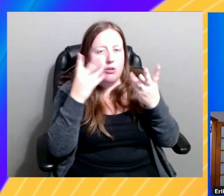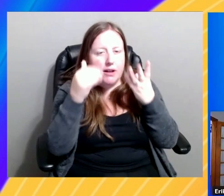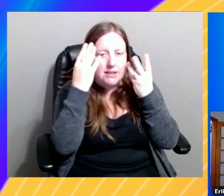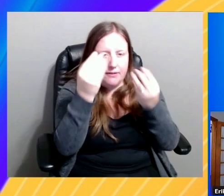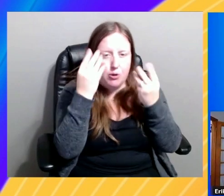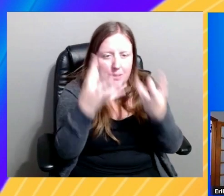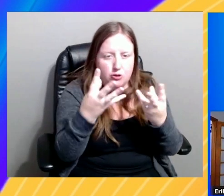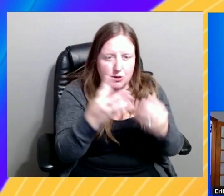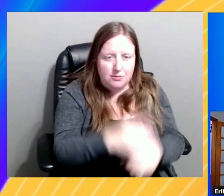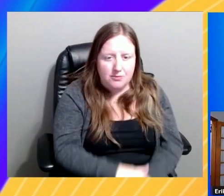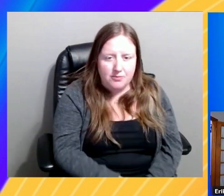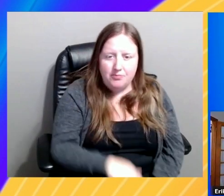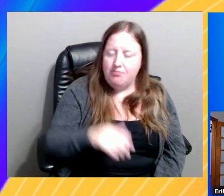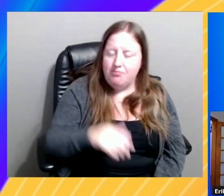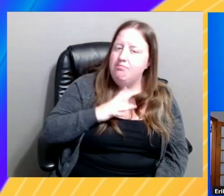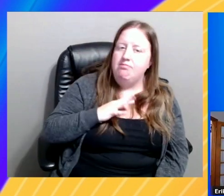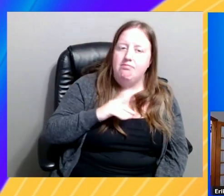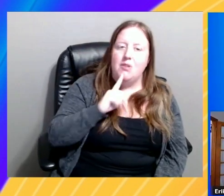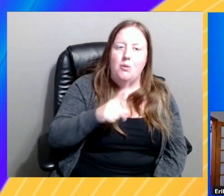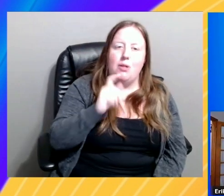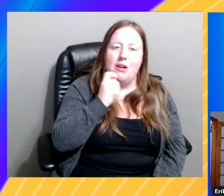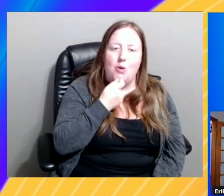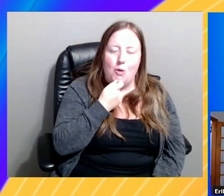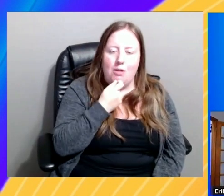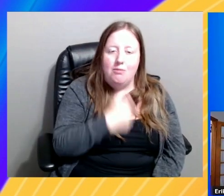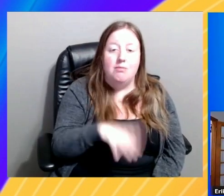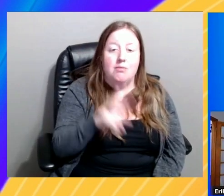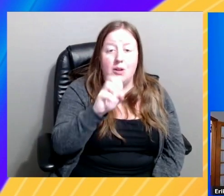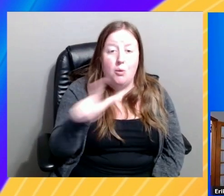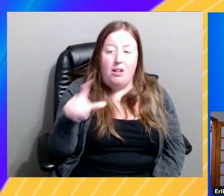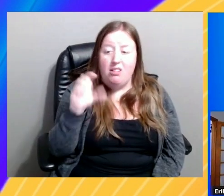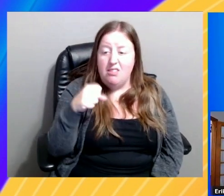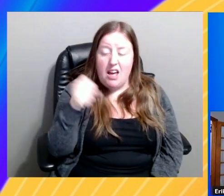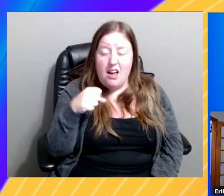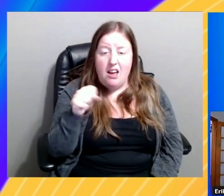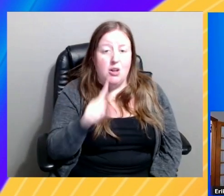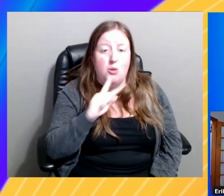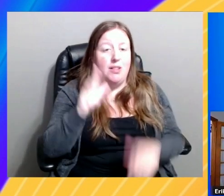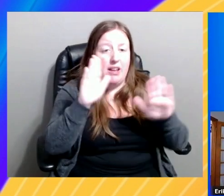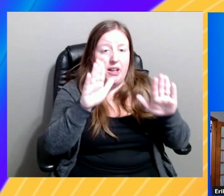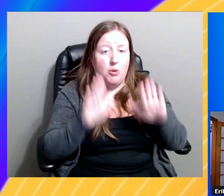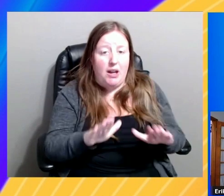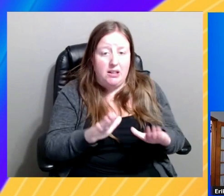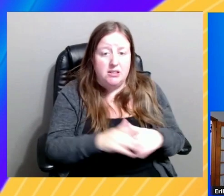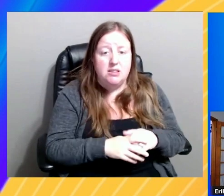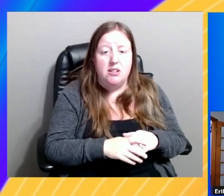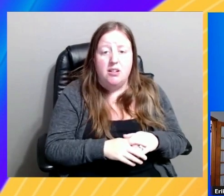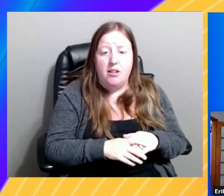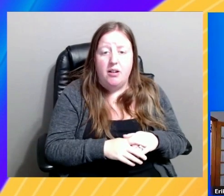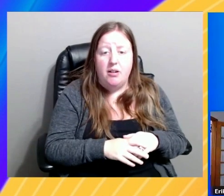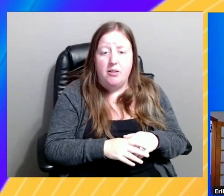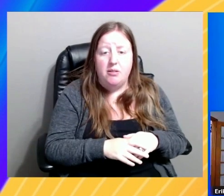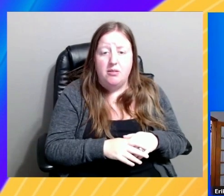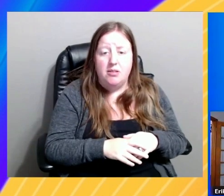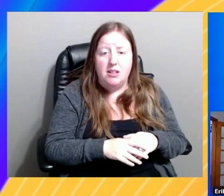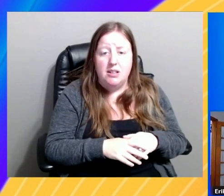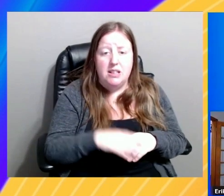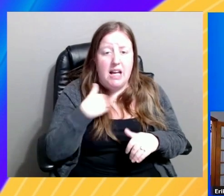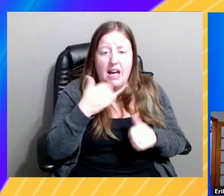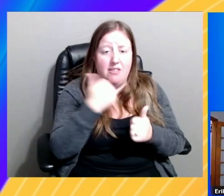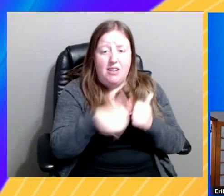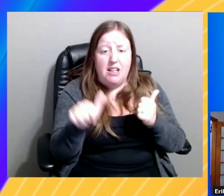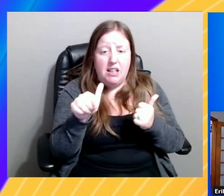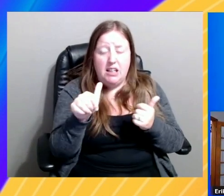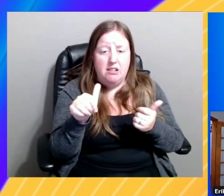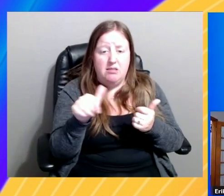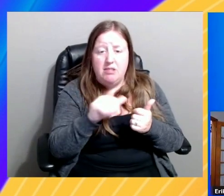Super cool. Well, yeah, that was really great. And did you have